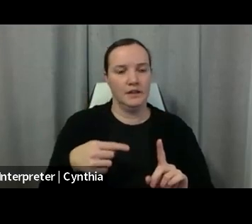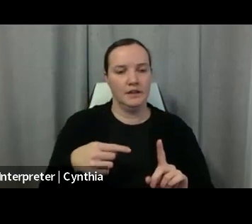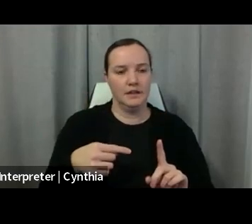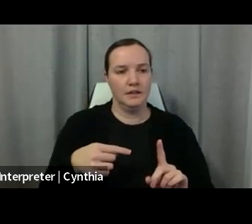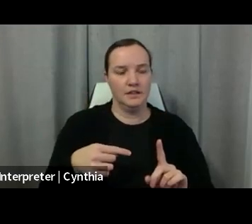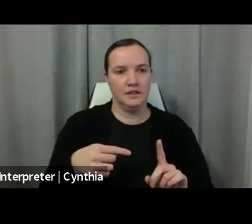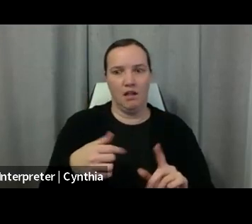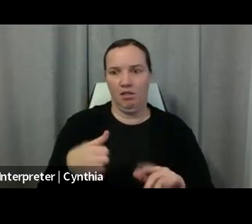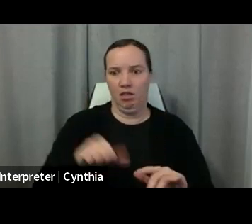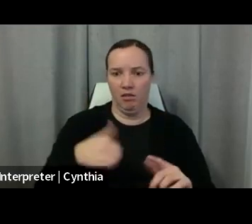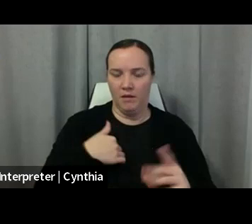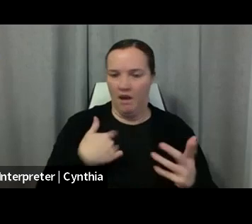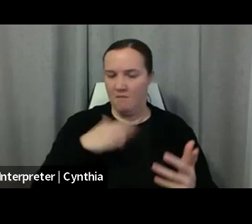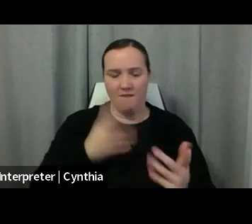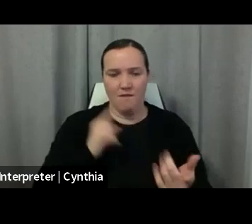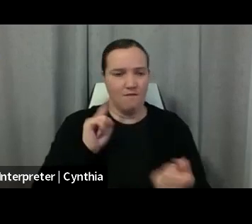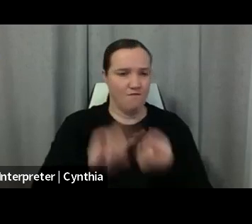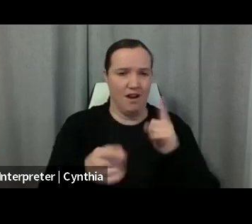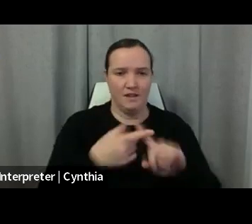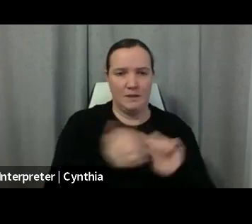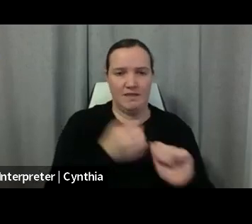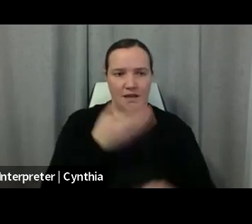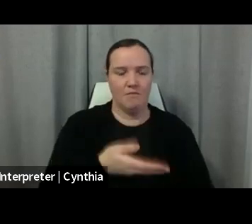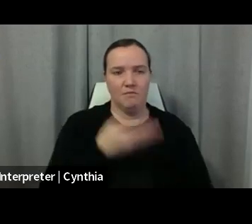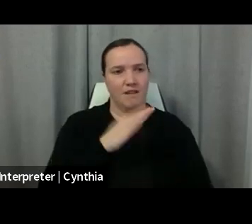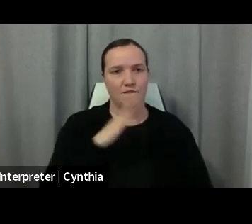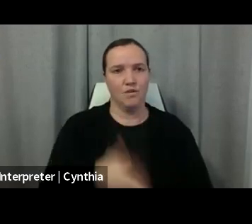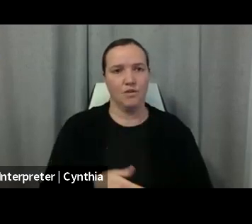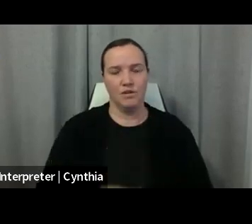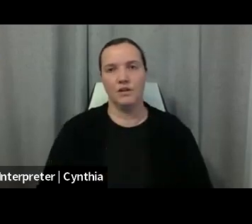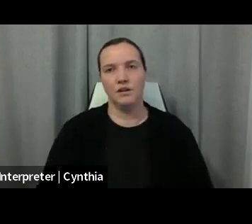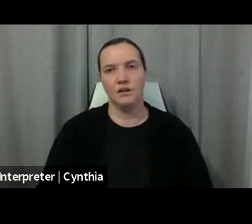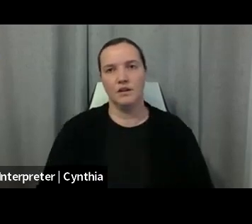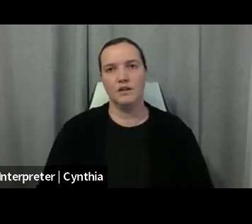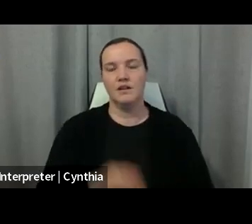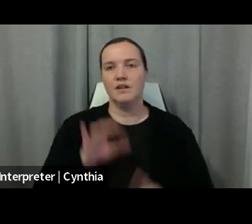outrightly rejected me, I'm never going to be friends with them. And it's just